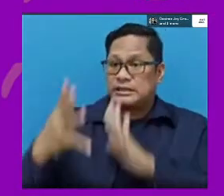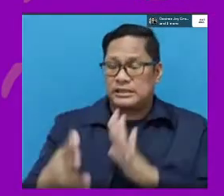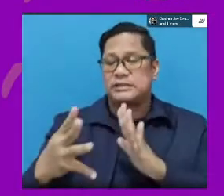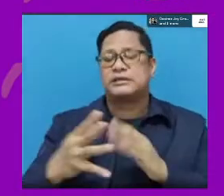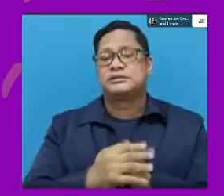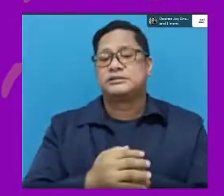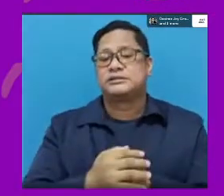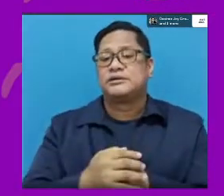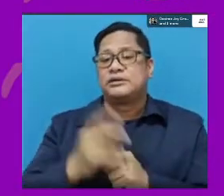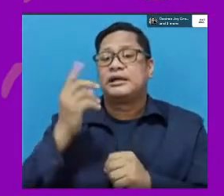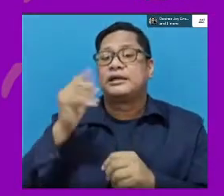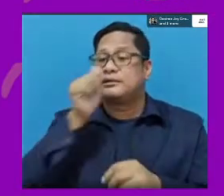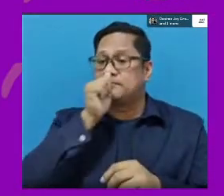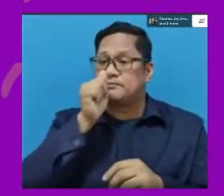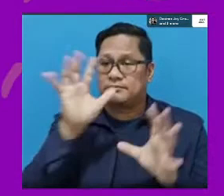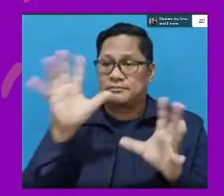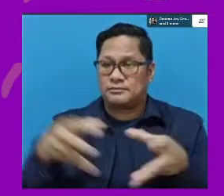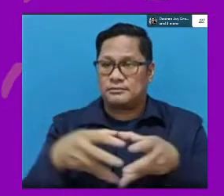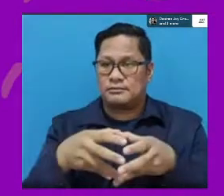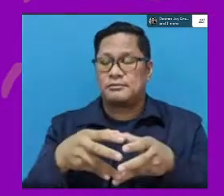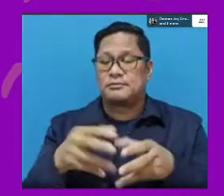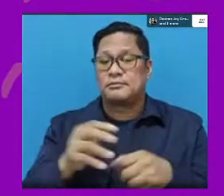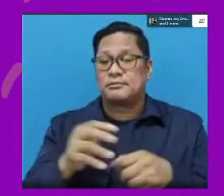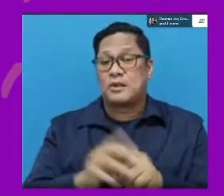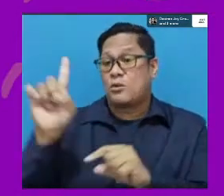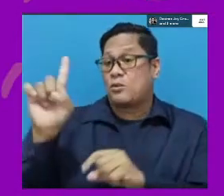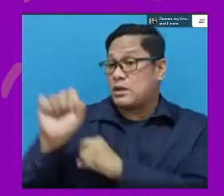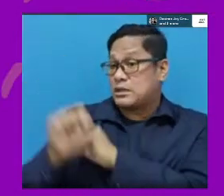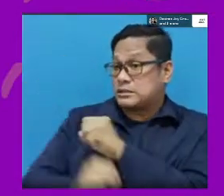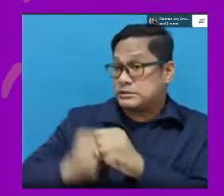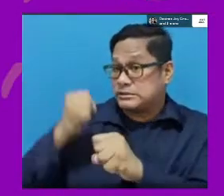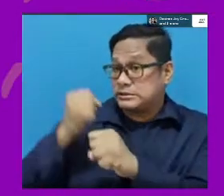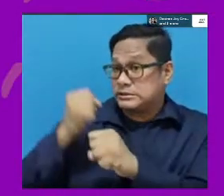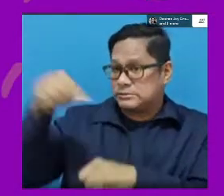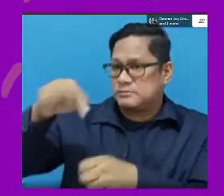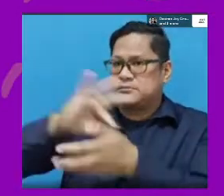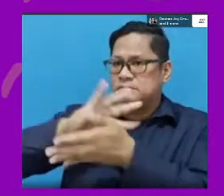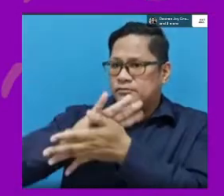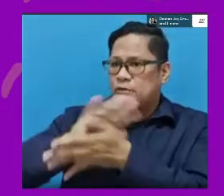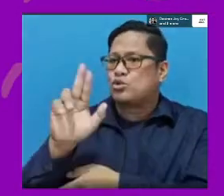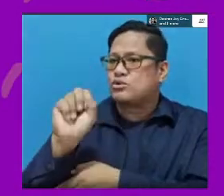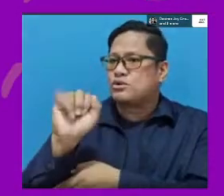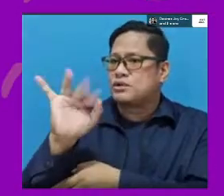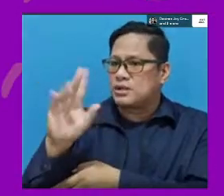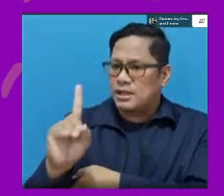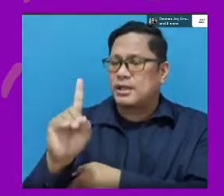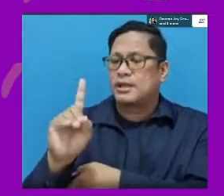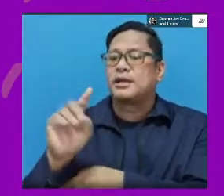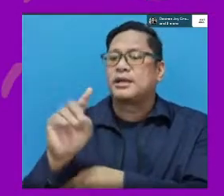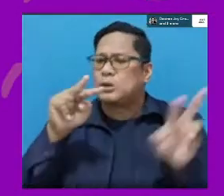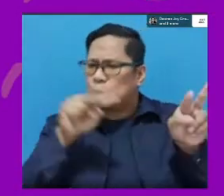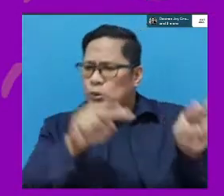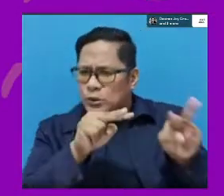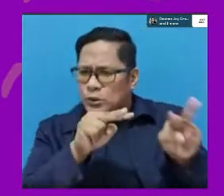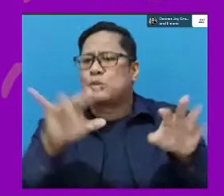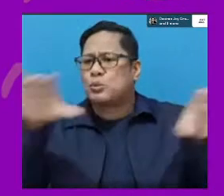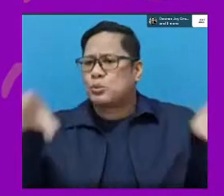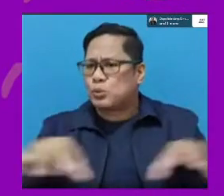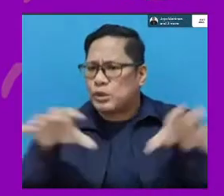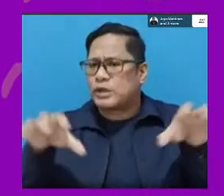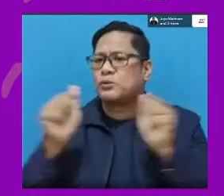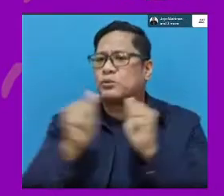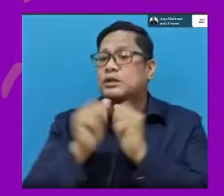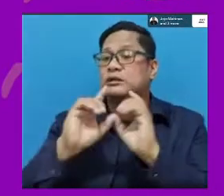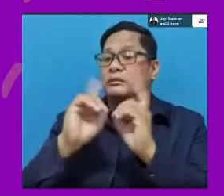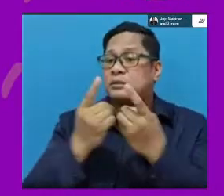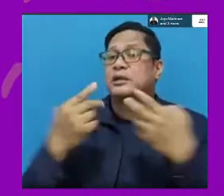private sector. 1 year into the pandemic, USAID is monitoring, discussing, and working with the Department of Health and